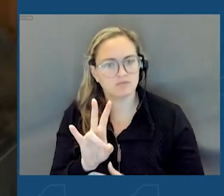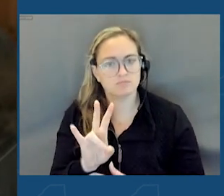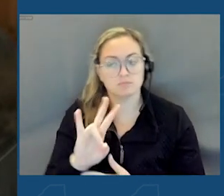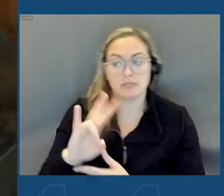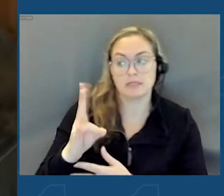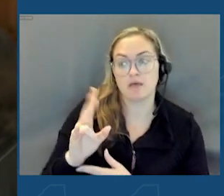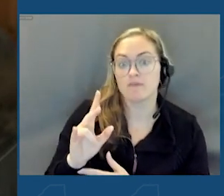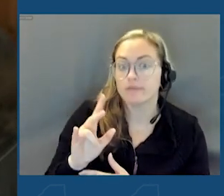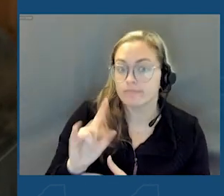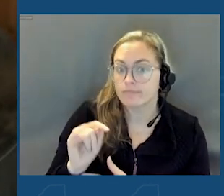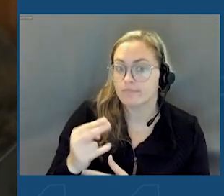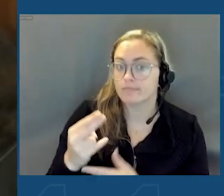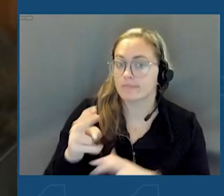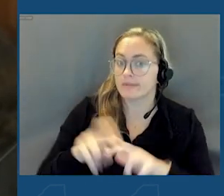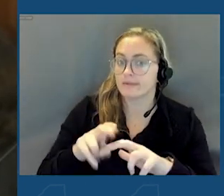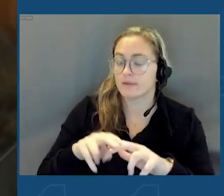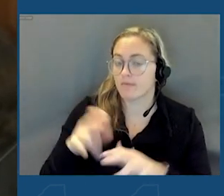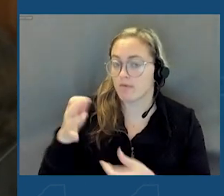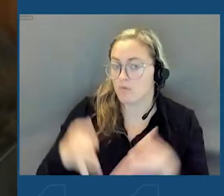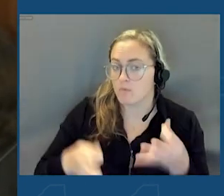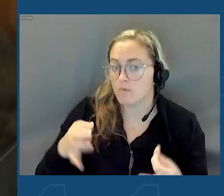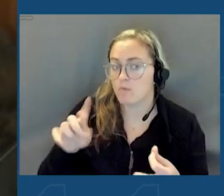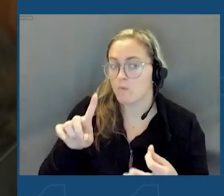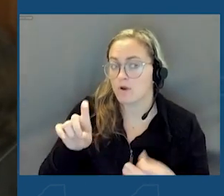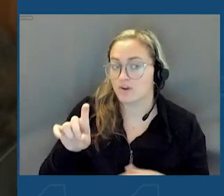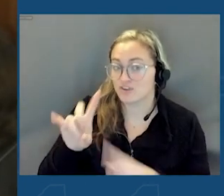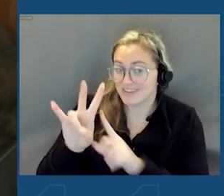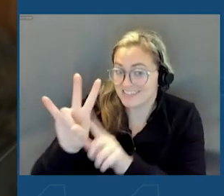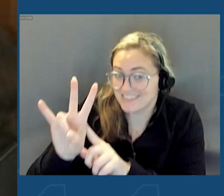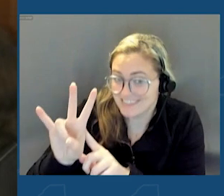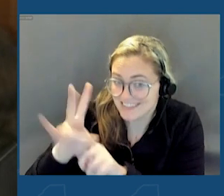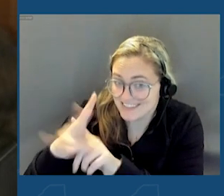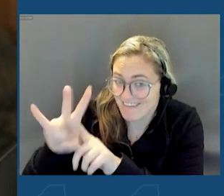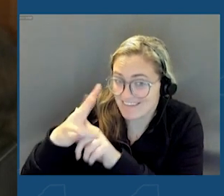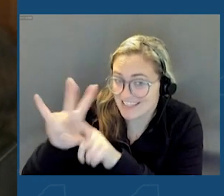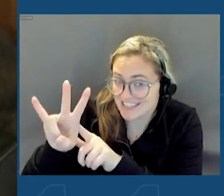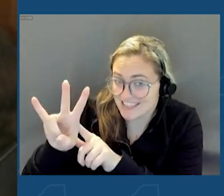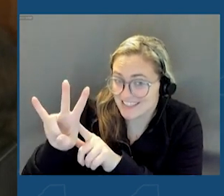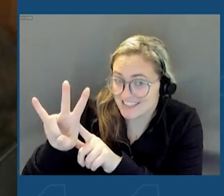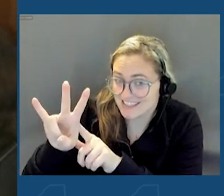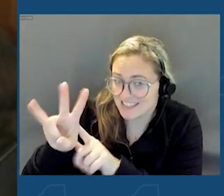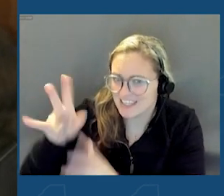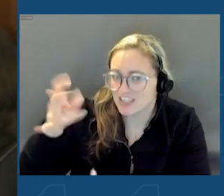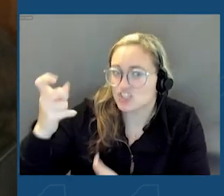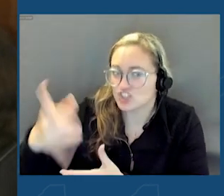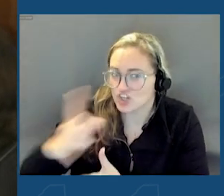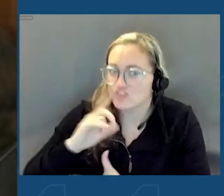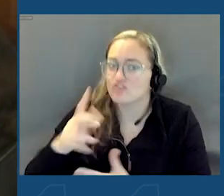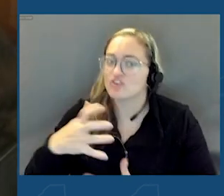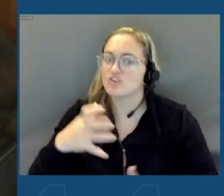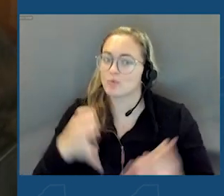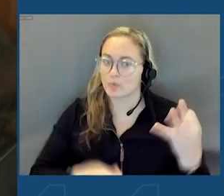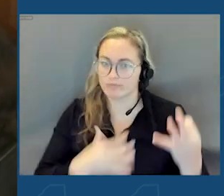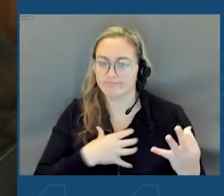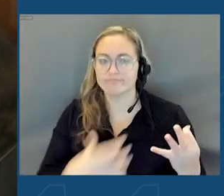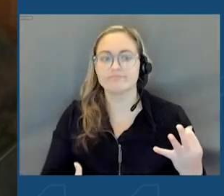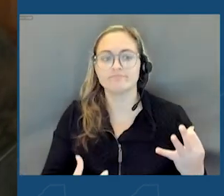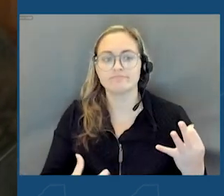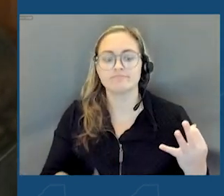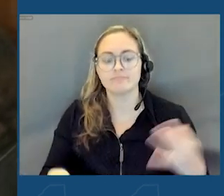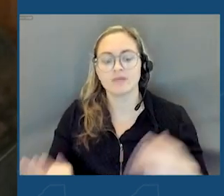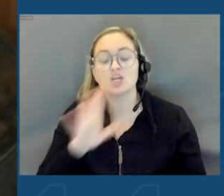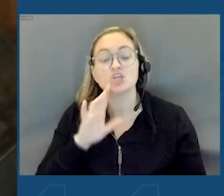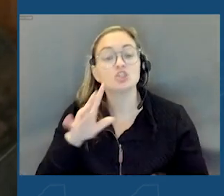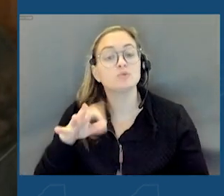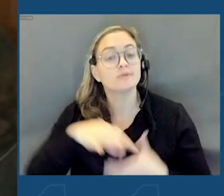court. She is the 117th judge to sit on the Court of Appeals. She was nominated by the 57th governor